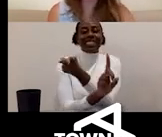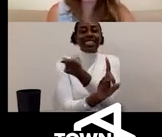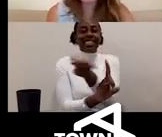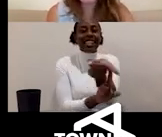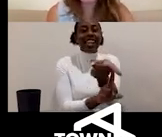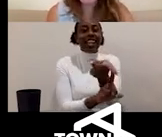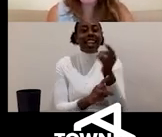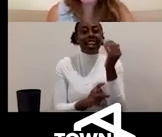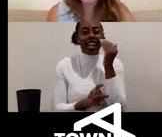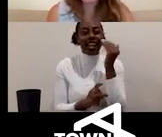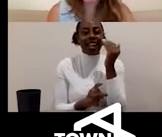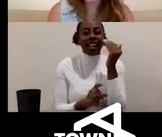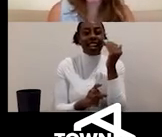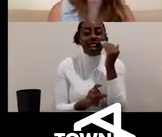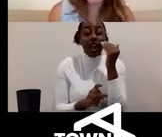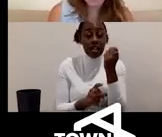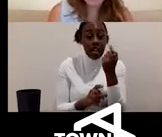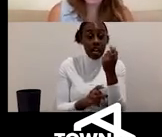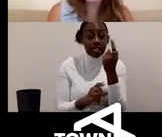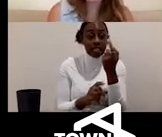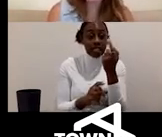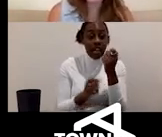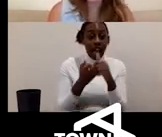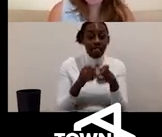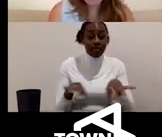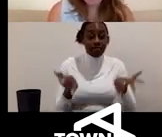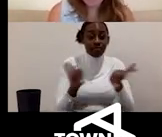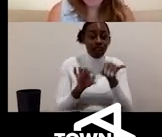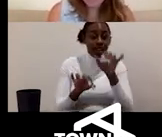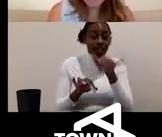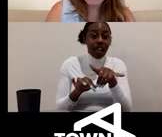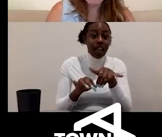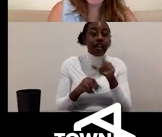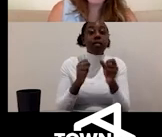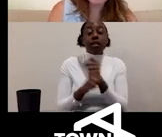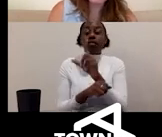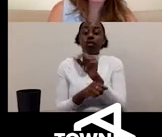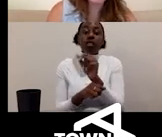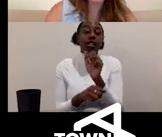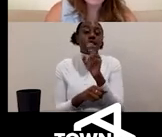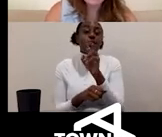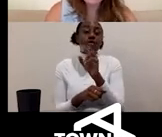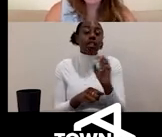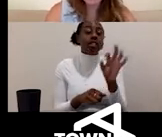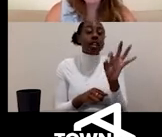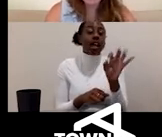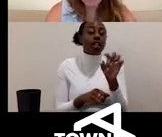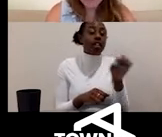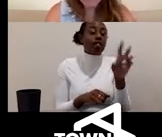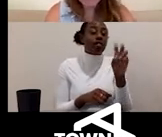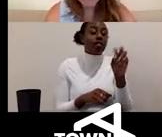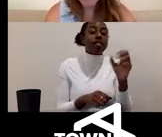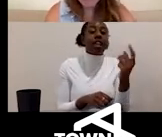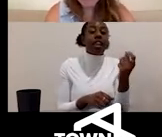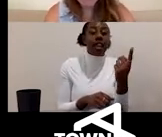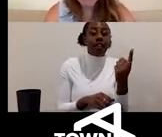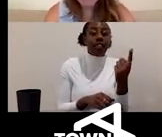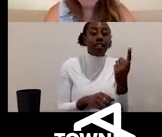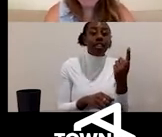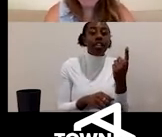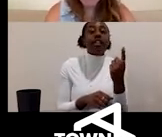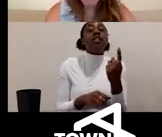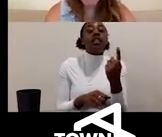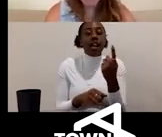sense of just how big that is, from 2009 to 2011, the FBI opened over 82,000